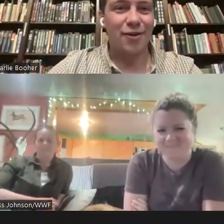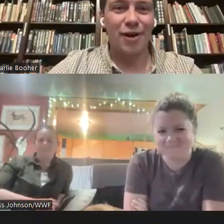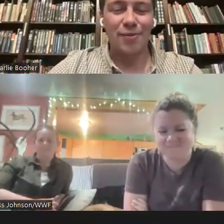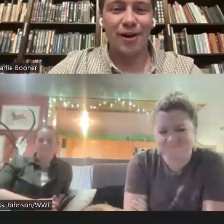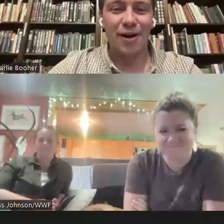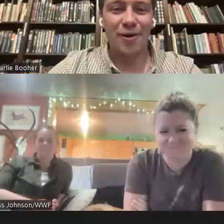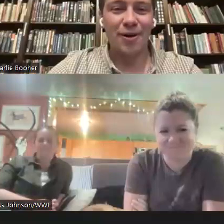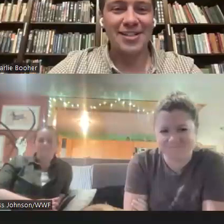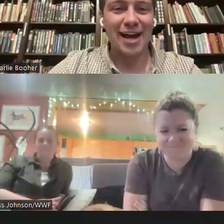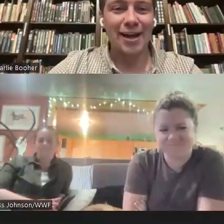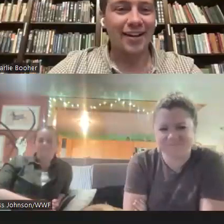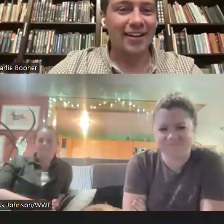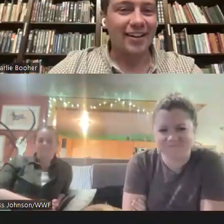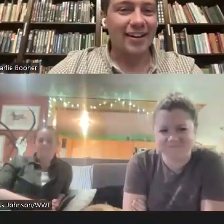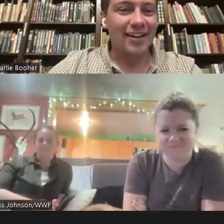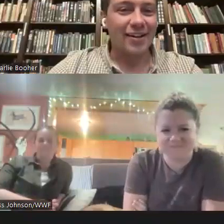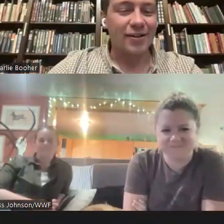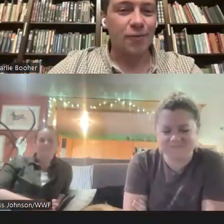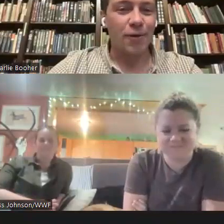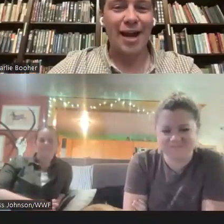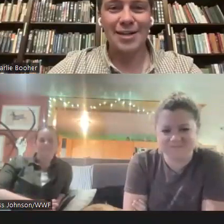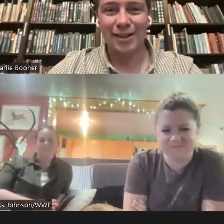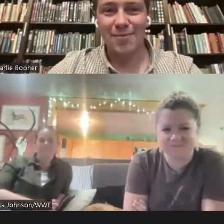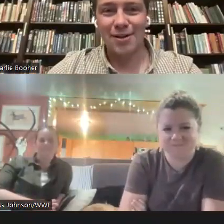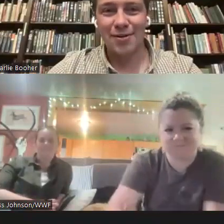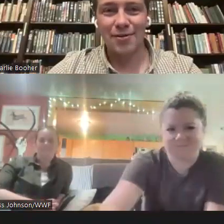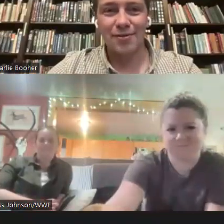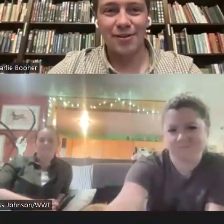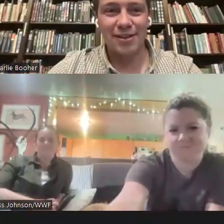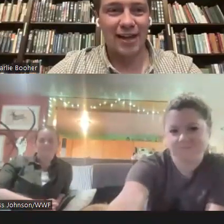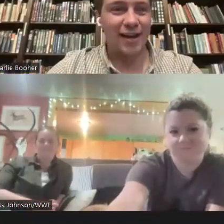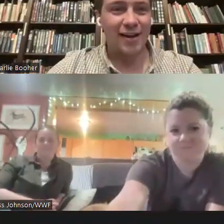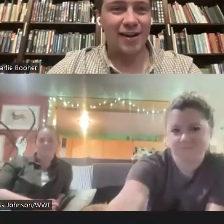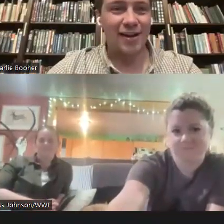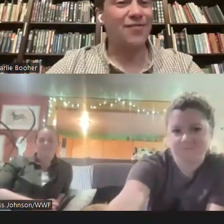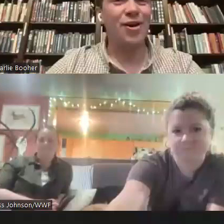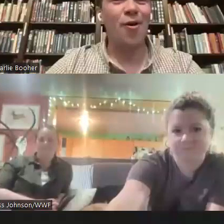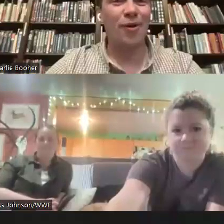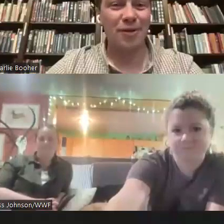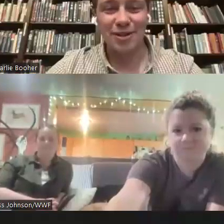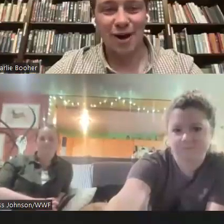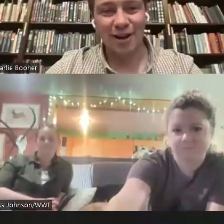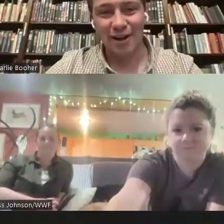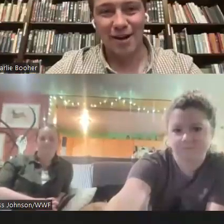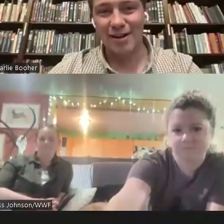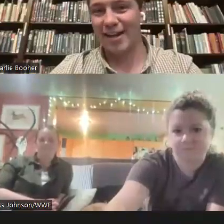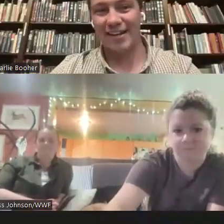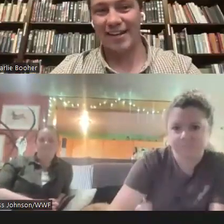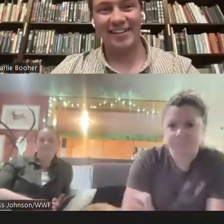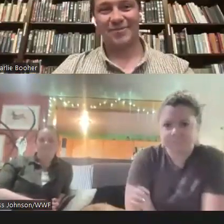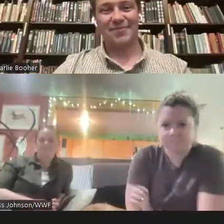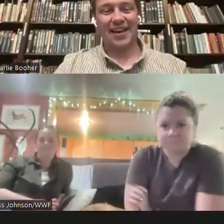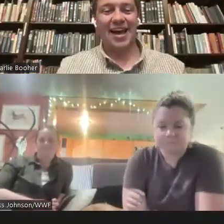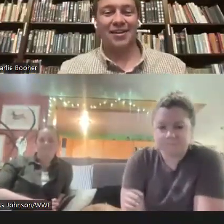I've got their phone number. Now, what do I say? What am I asking them to do? Do they even know what I'm going to be talking about?